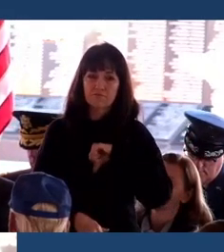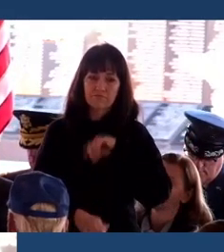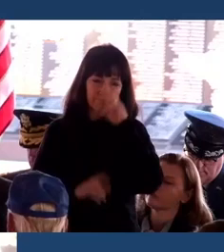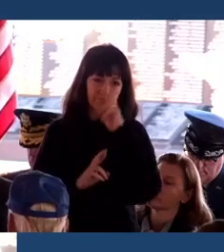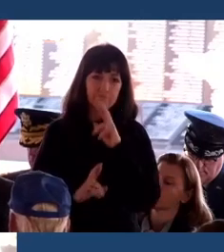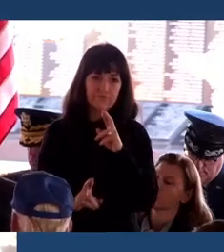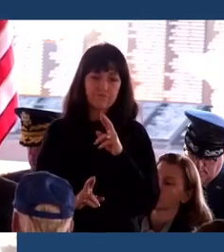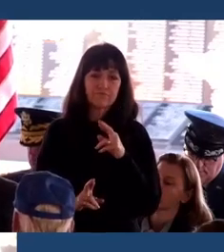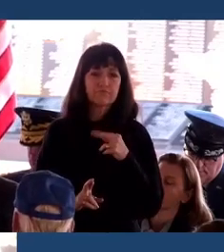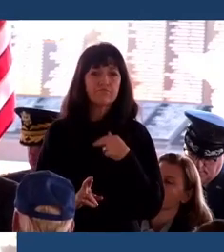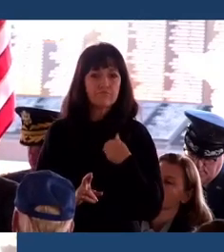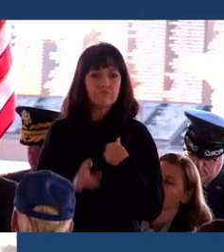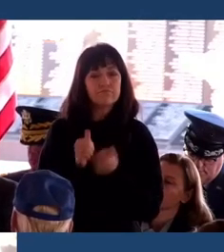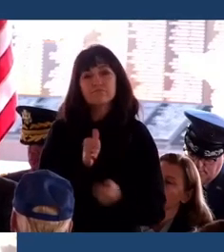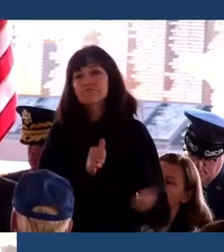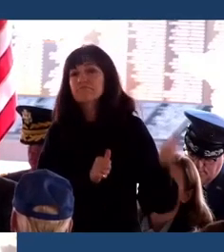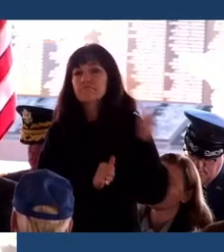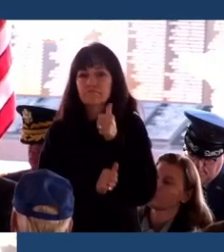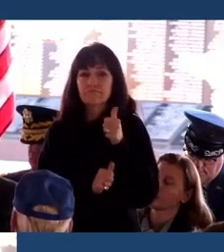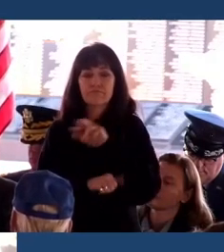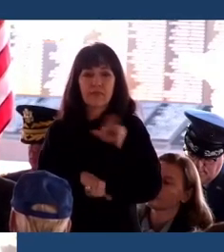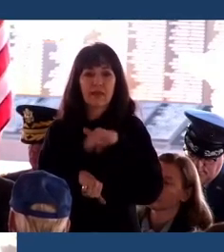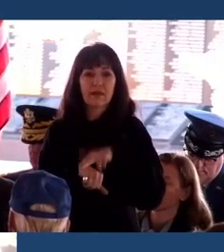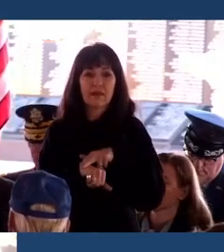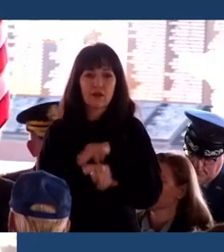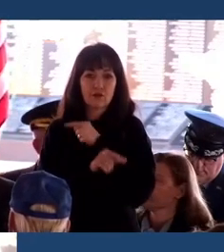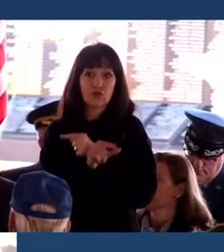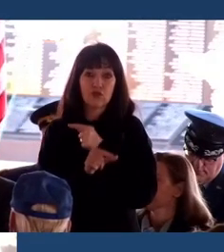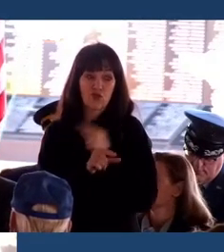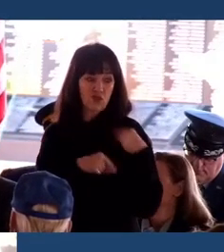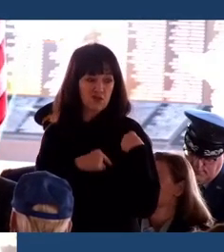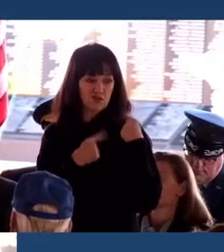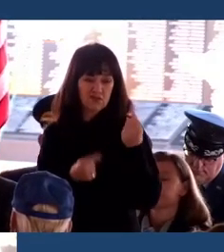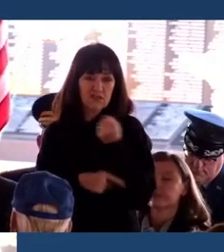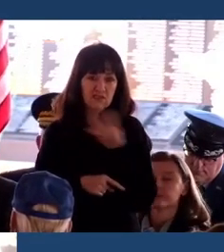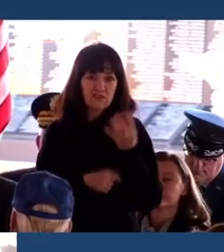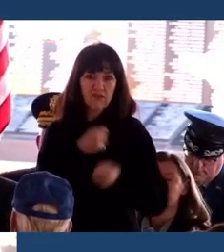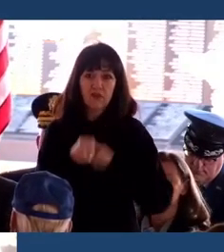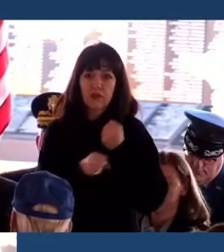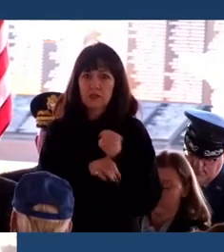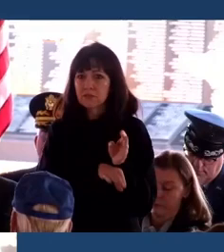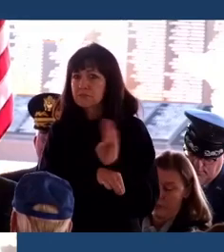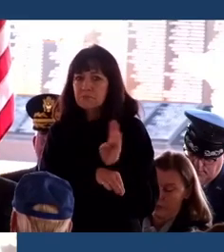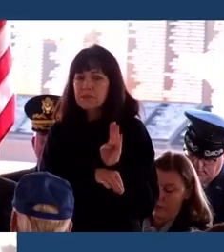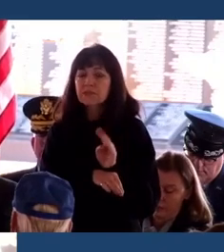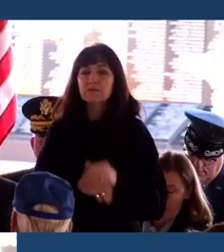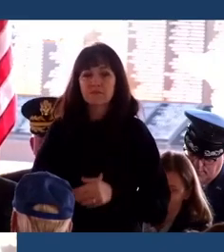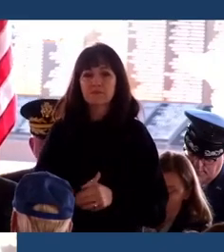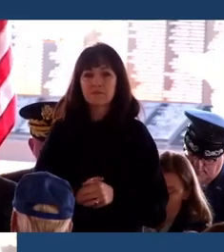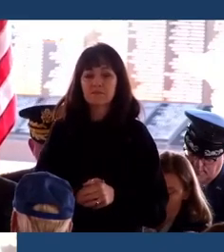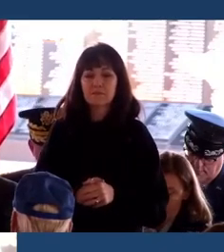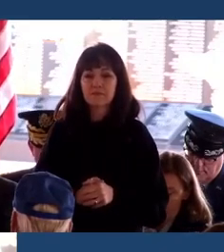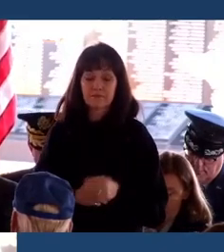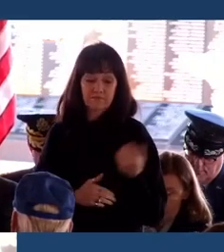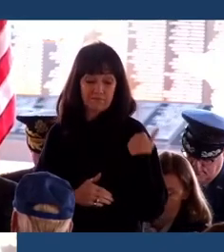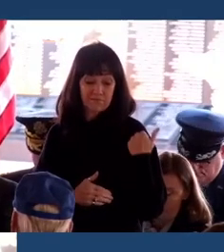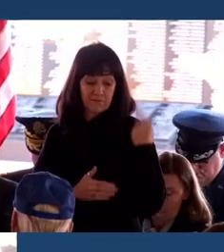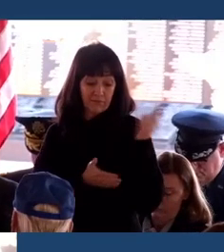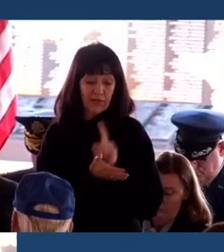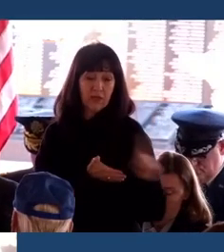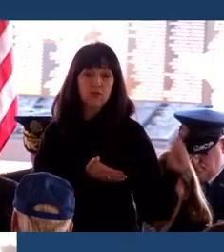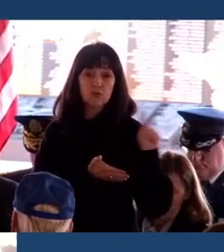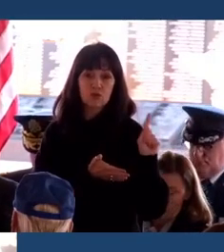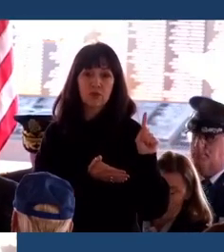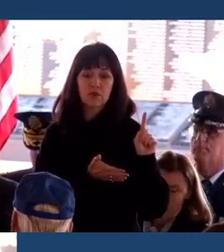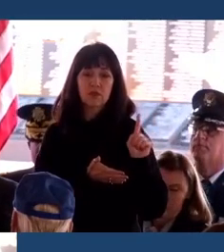Guard. It's been a busy several years for the Guard, as I said a few minutes ago. Just last week, General Berry was